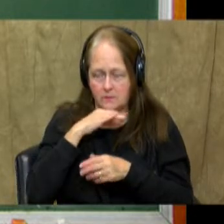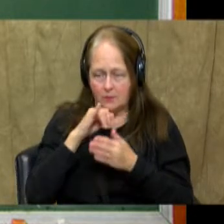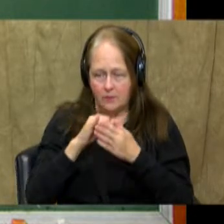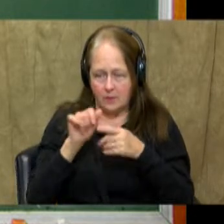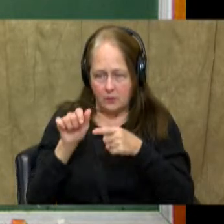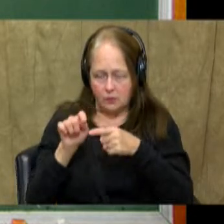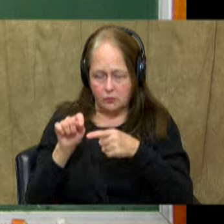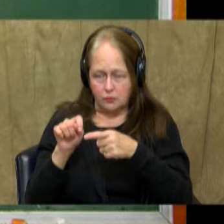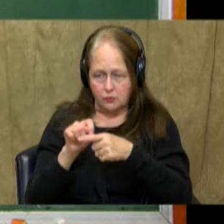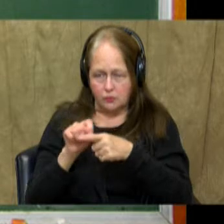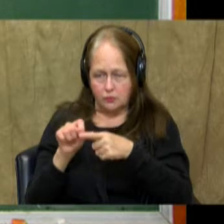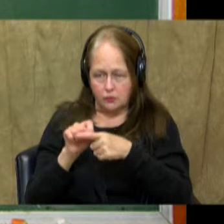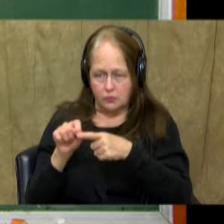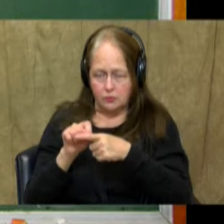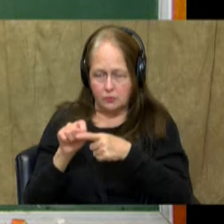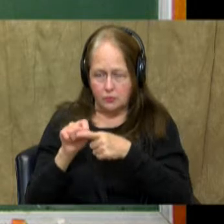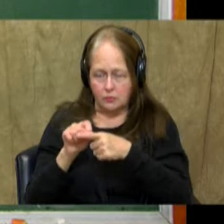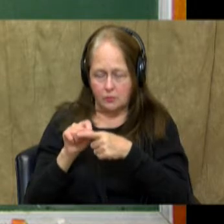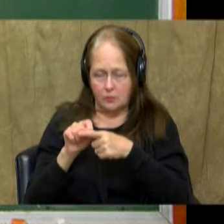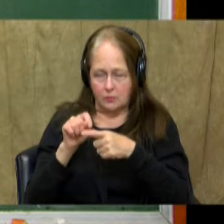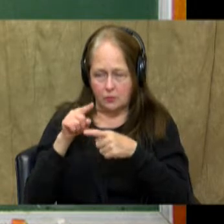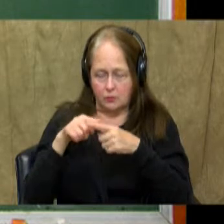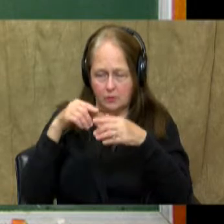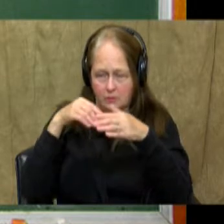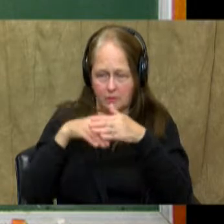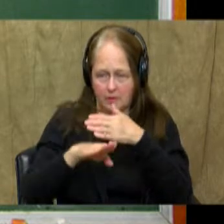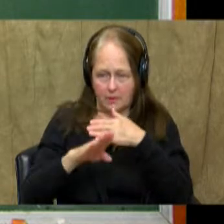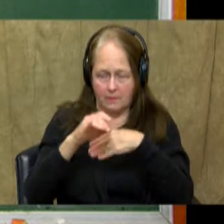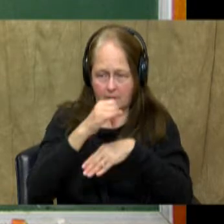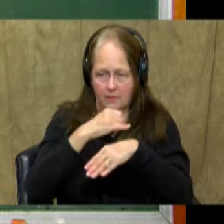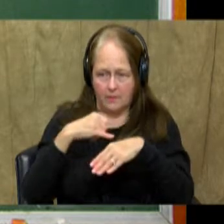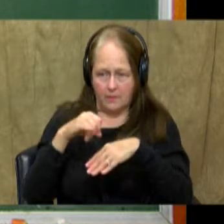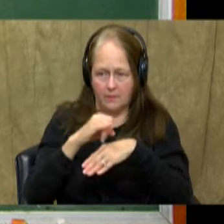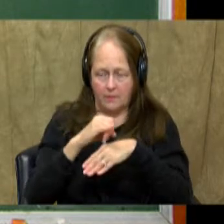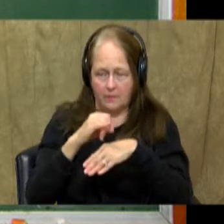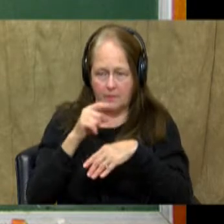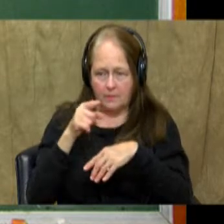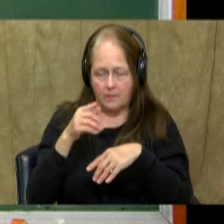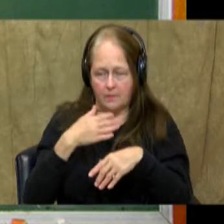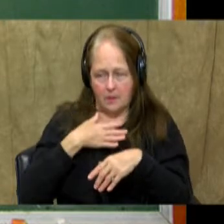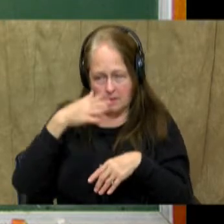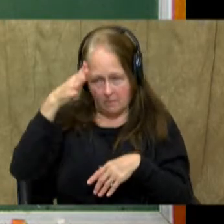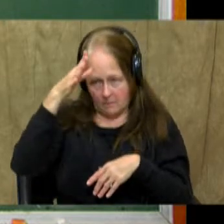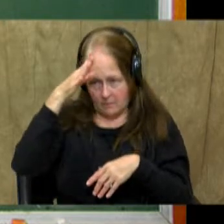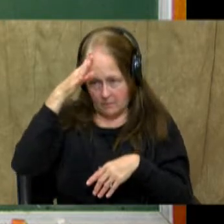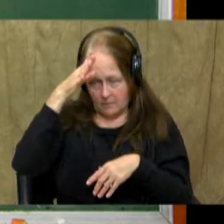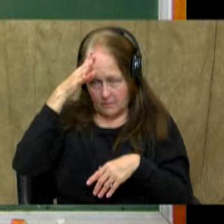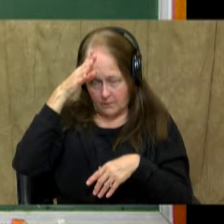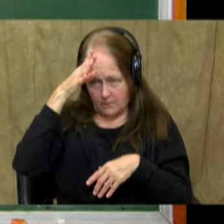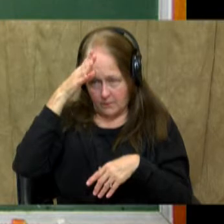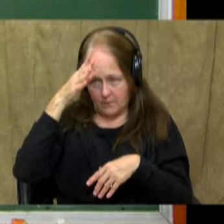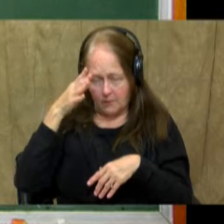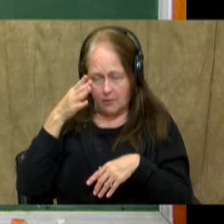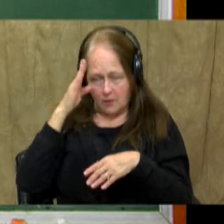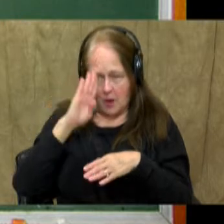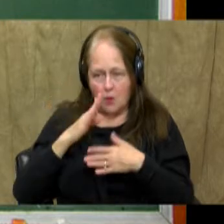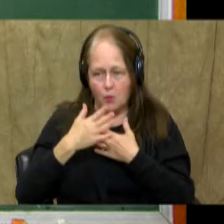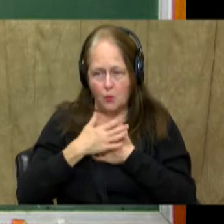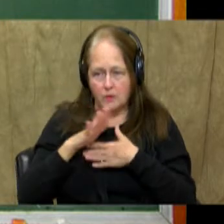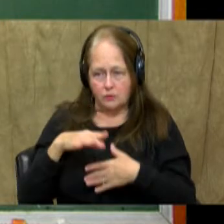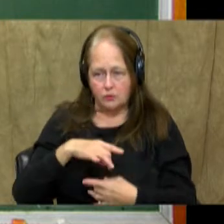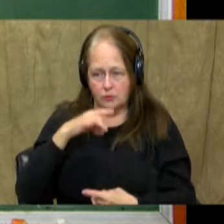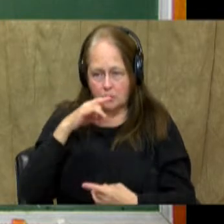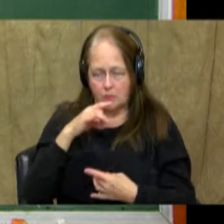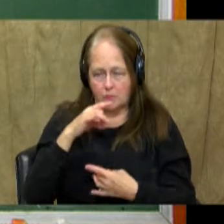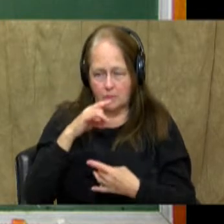training Cuban exiles to invade the island. And this is kind of personal to me because my father, God rest his soul, was a